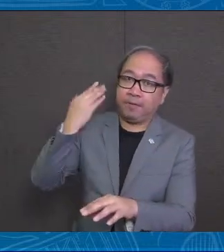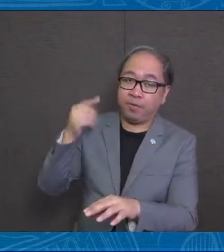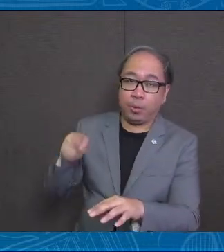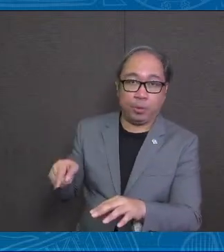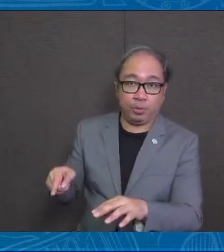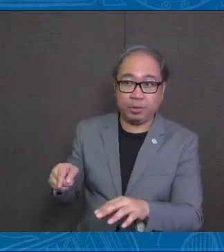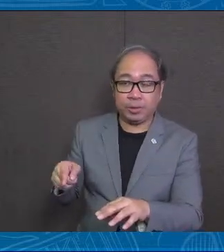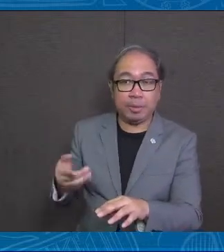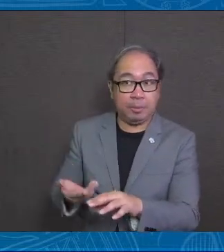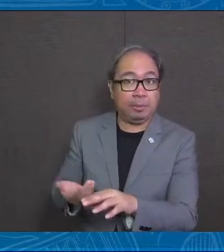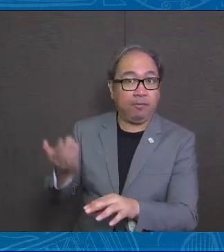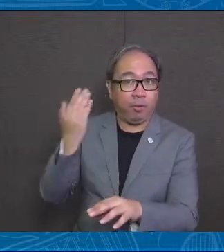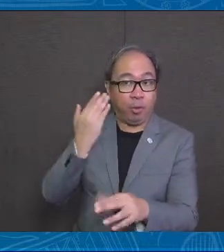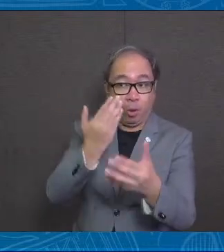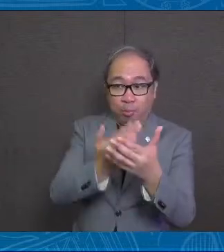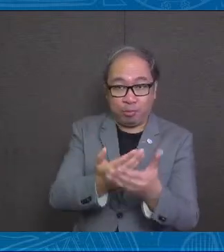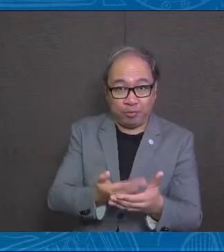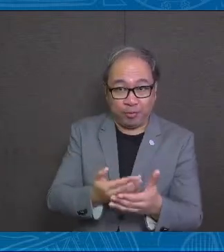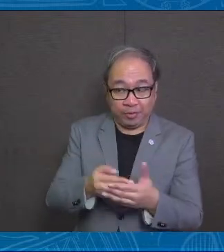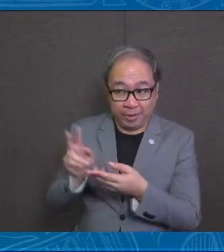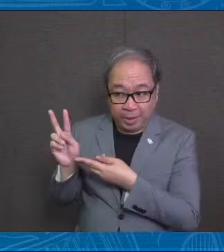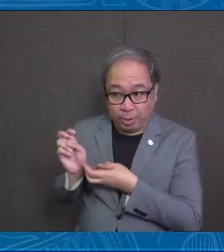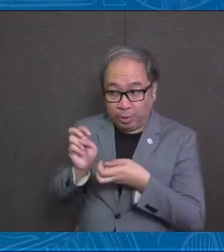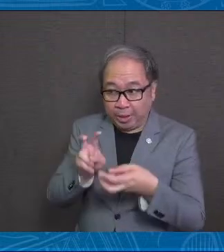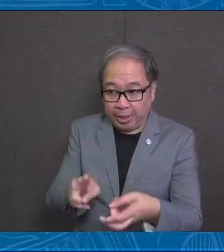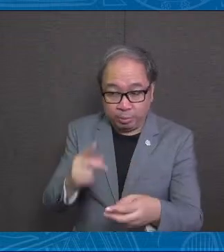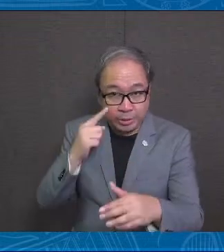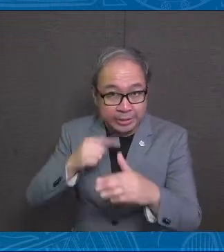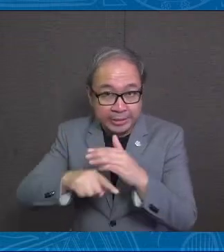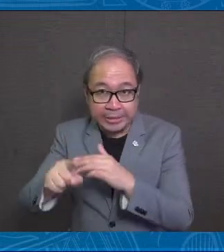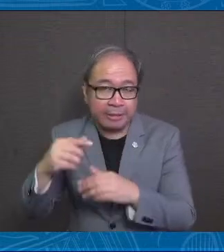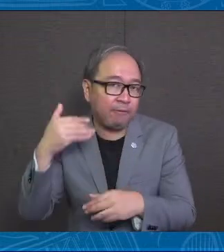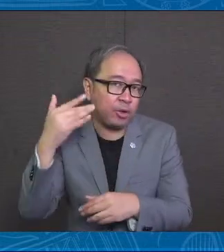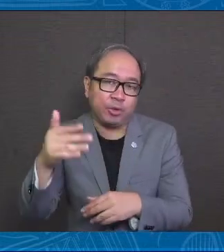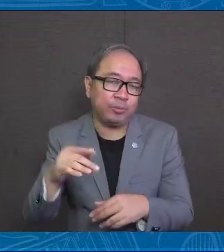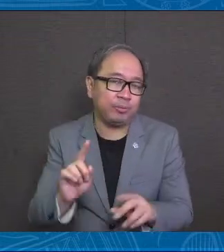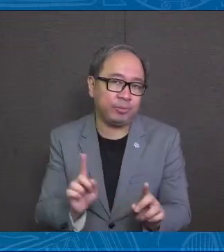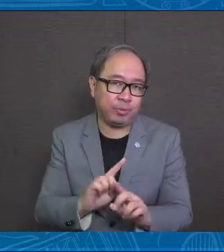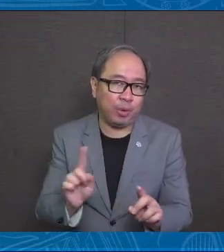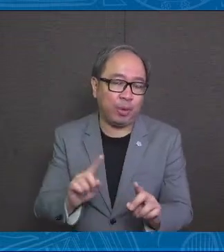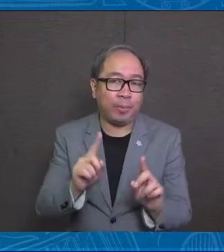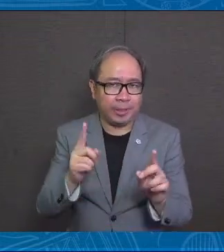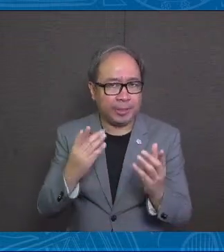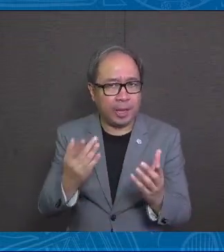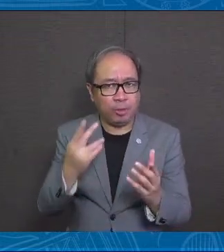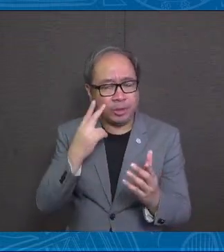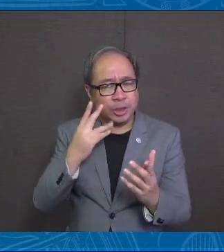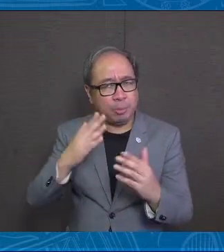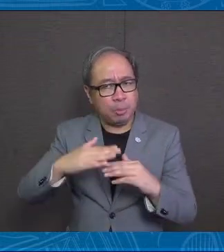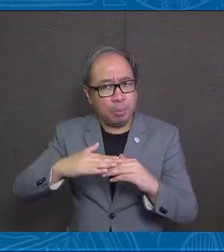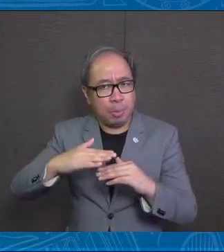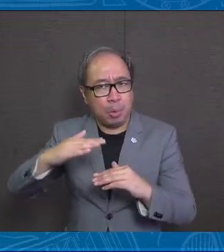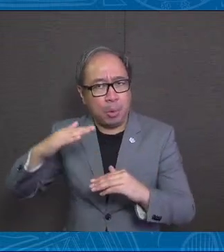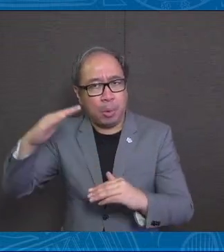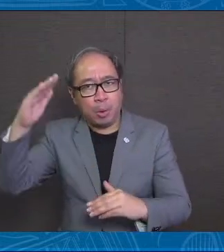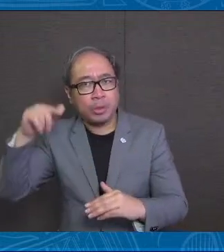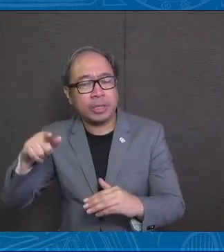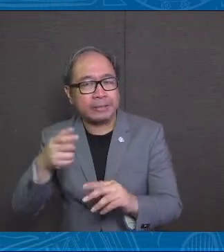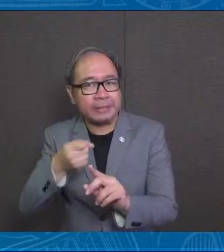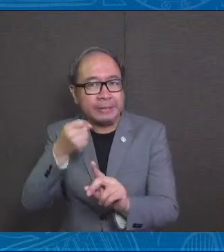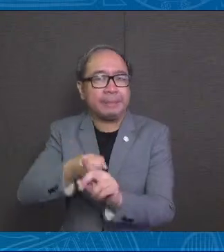to predict the future. The scale of the impact, the fiscal impact, is actually growing. And your deputy